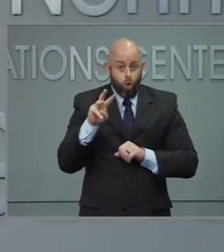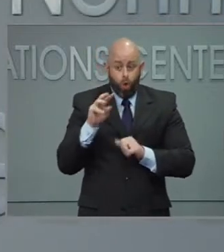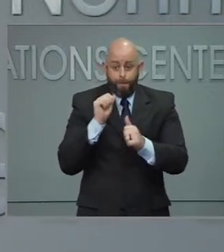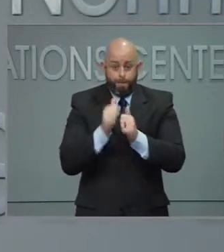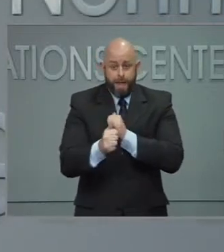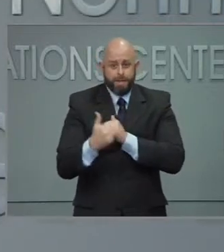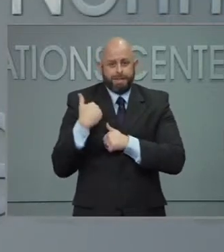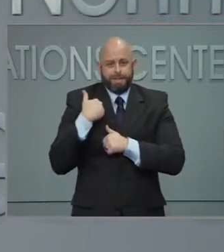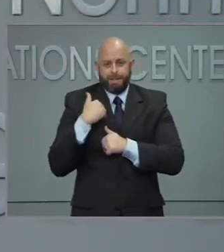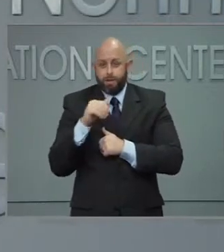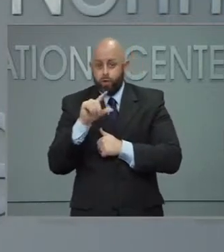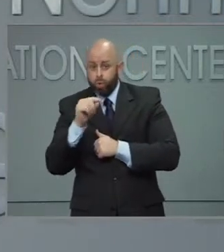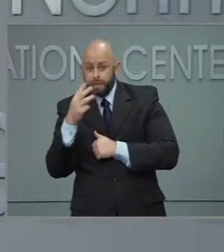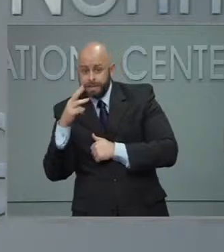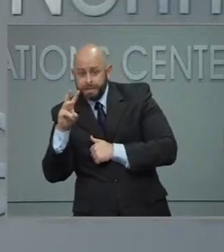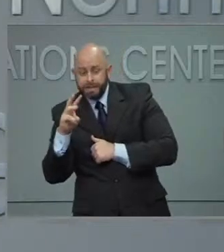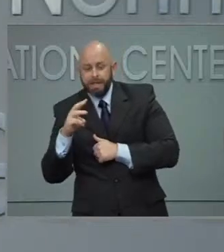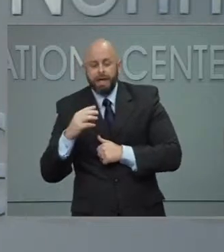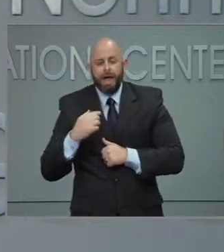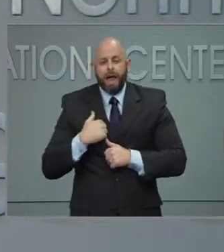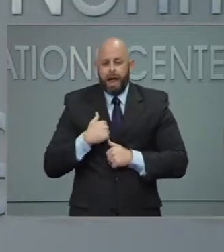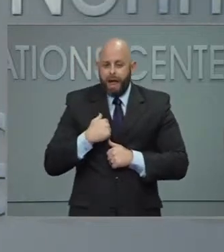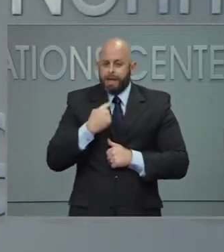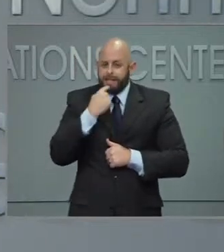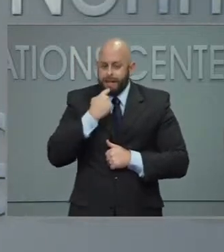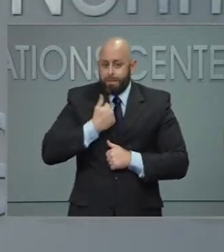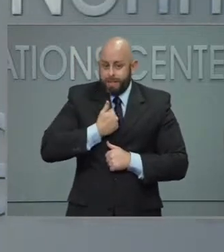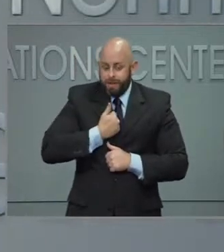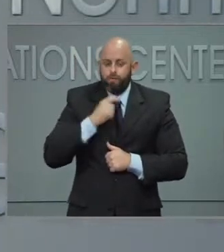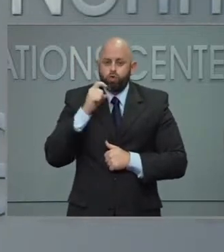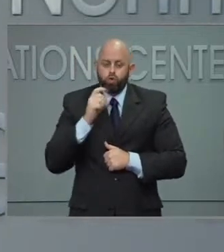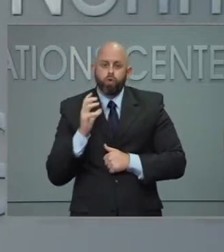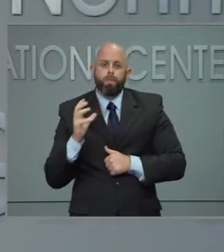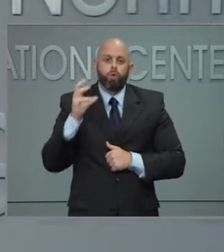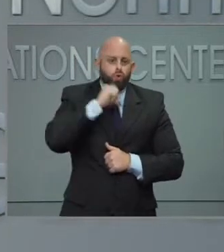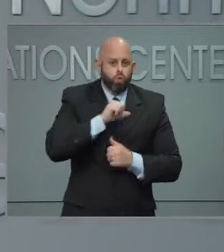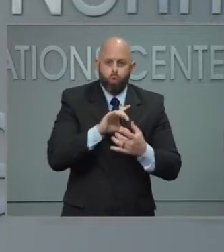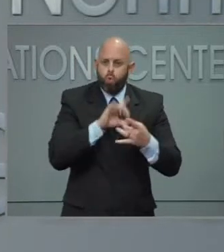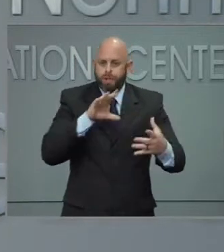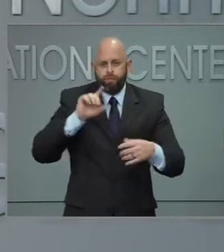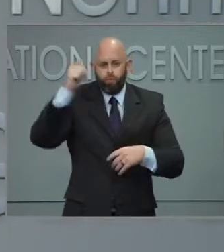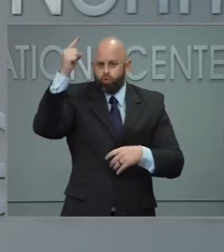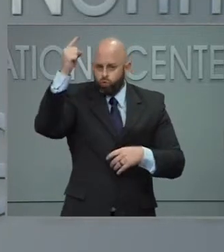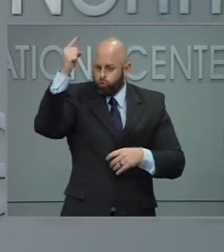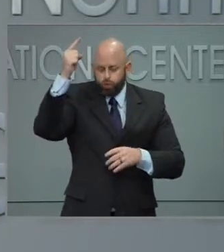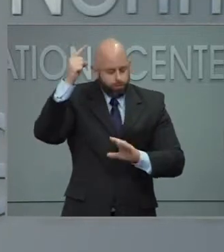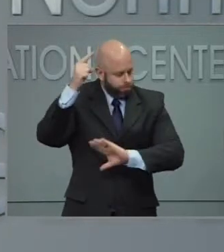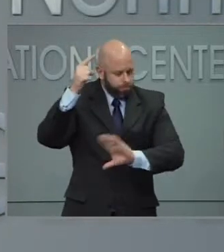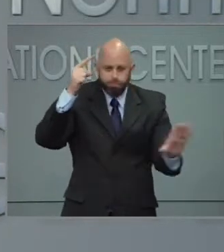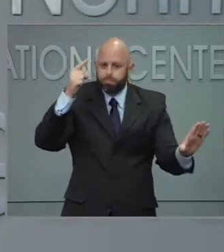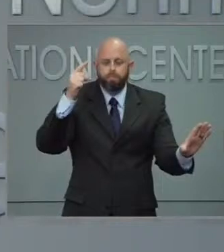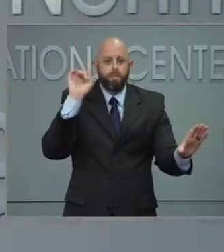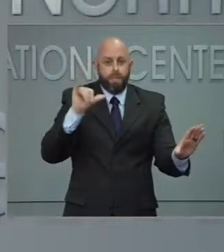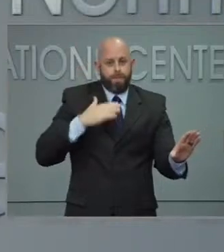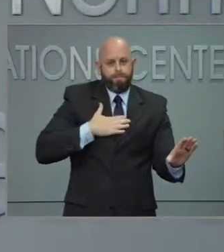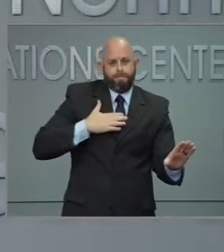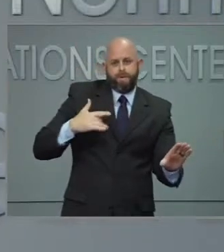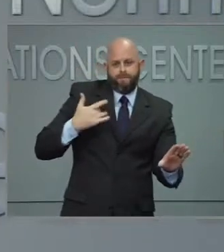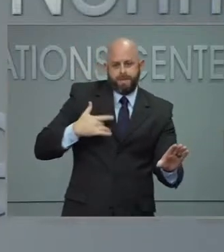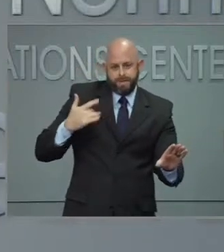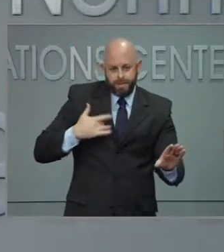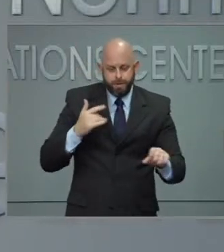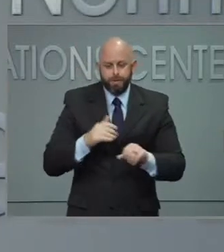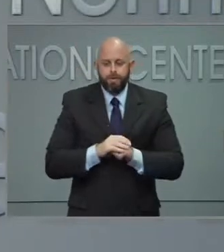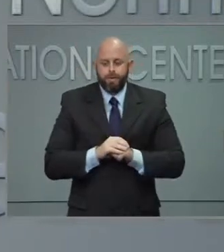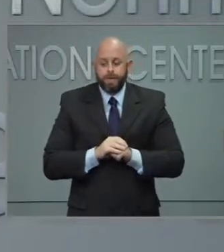I believe that we had it backward, that we should presume that these records are public and that a judge would have to